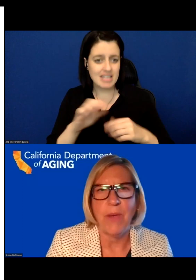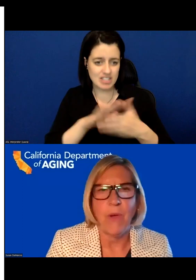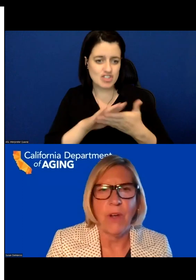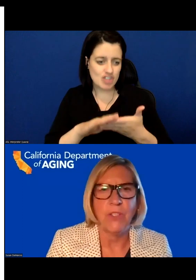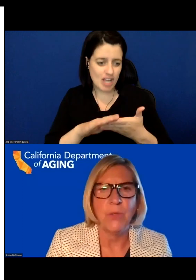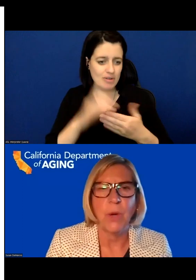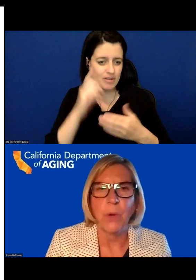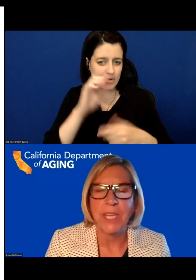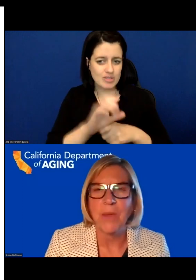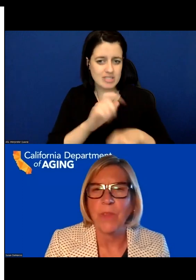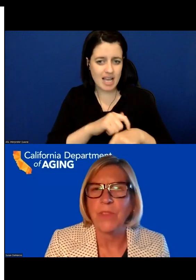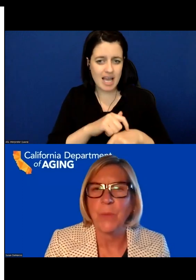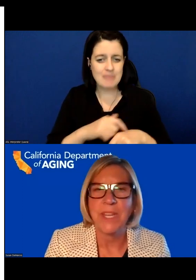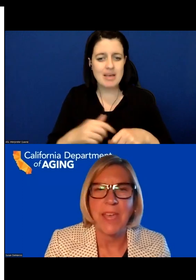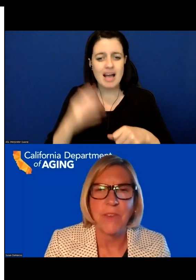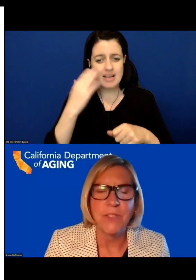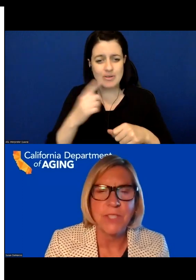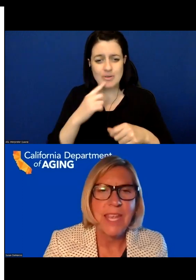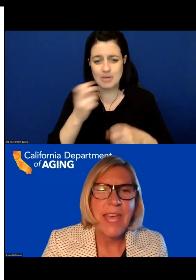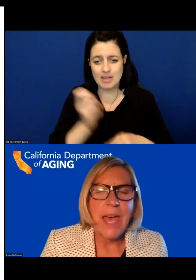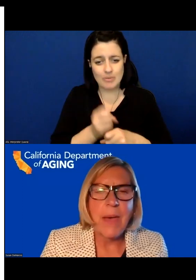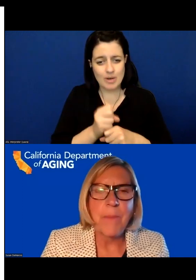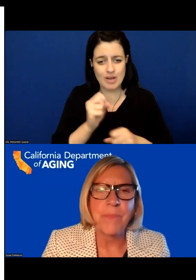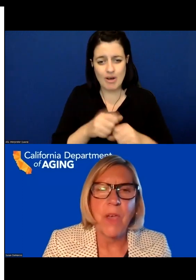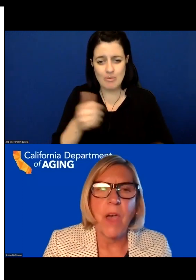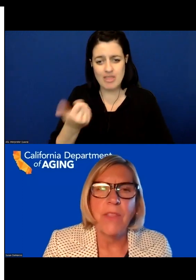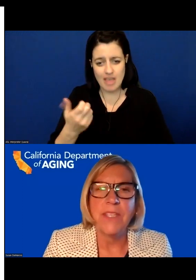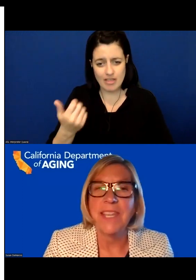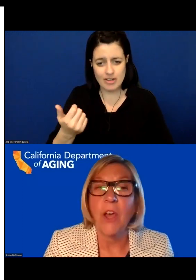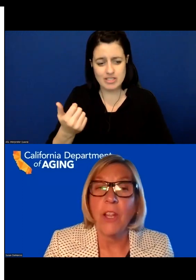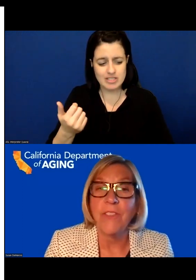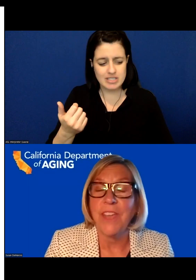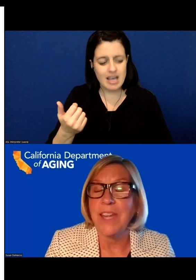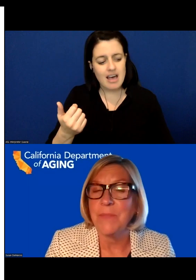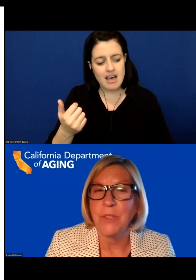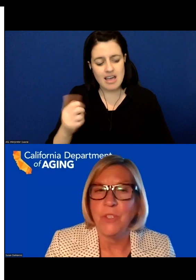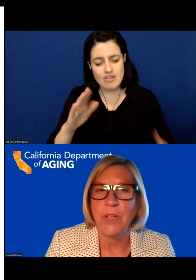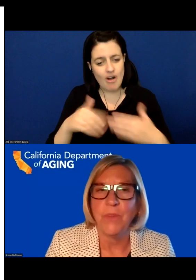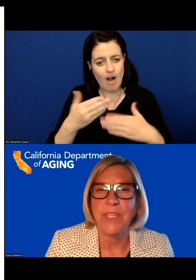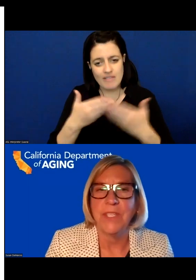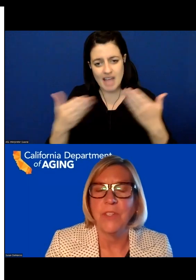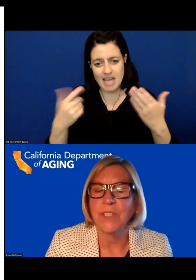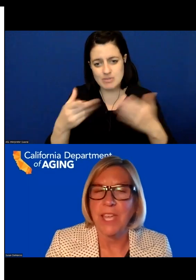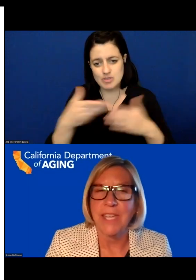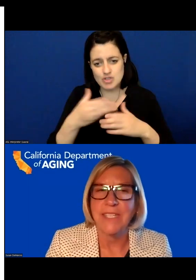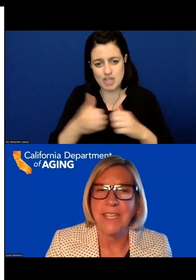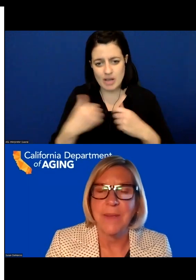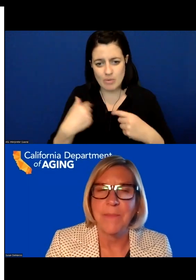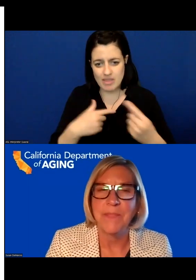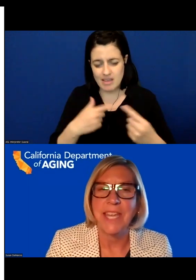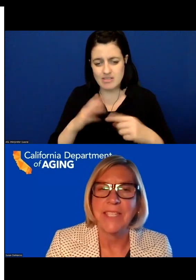know how hard you are working with so many others on this and all of the items that you shared with us in your